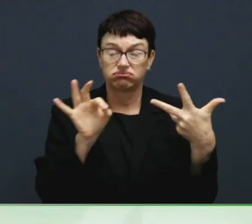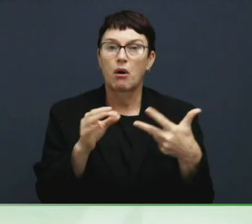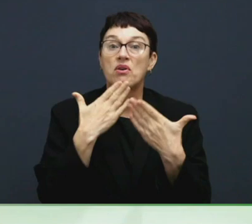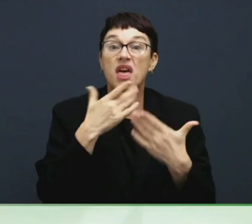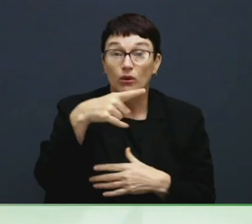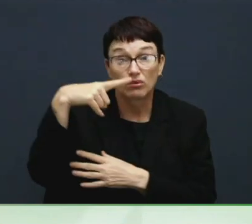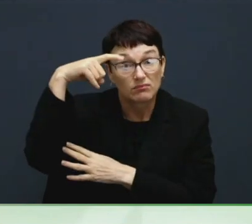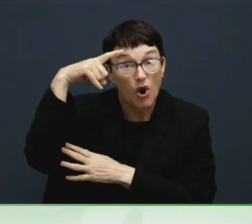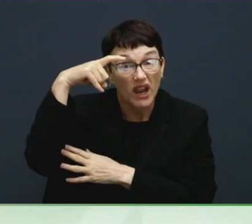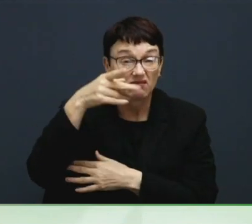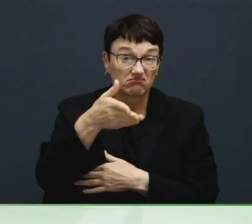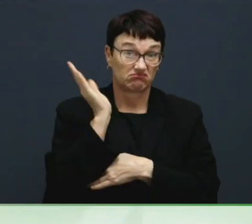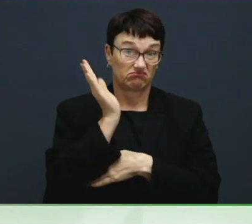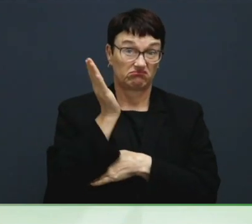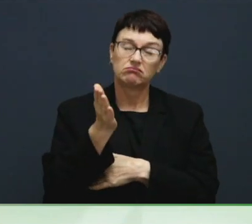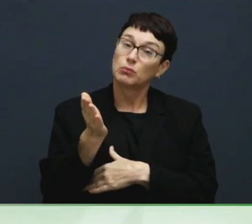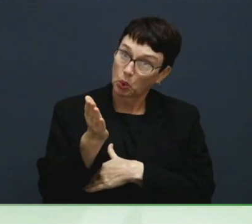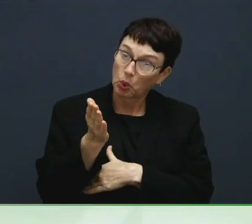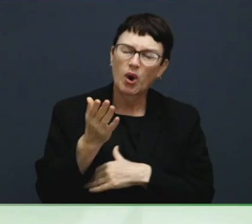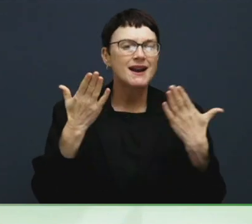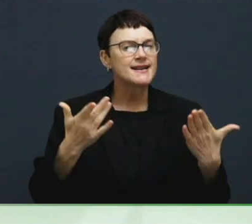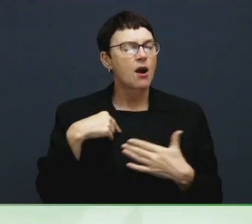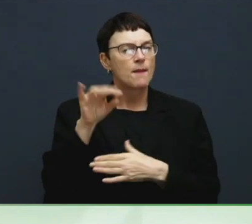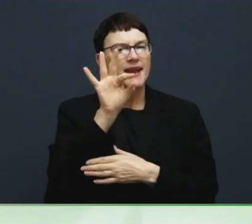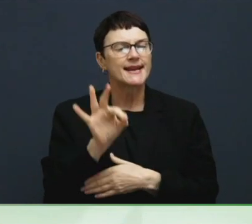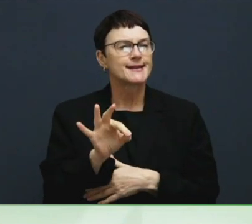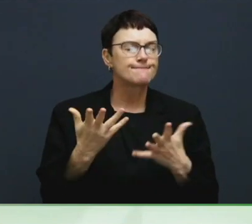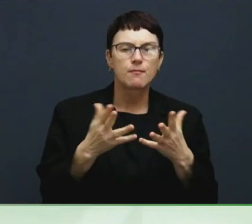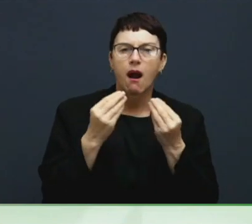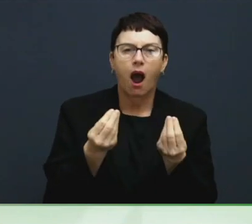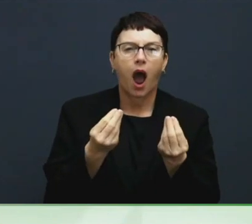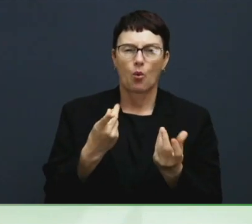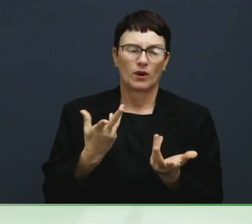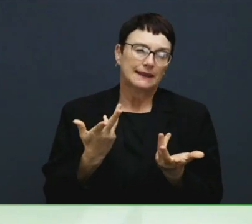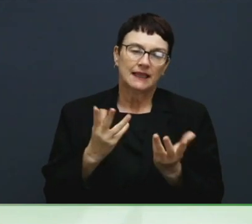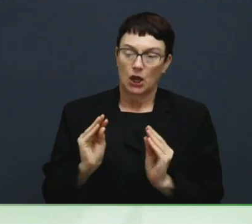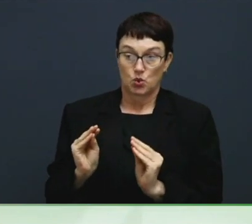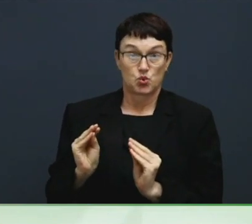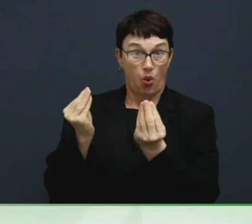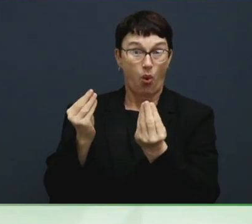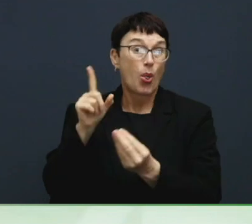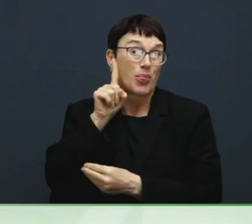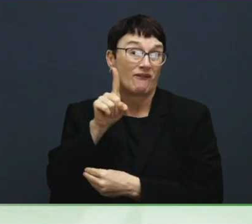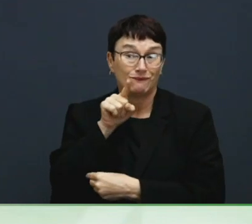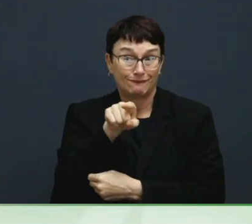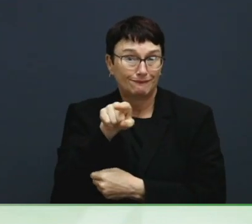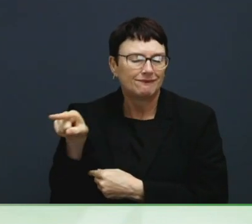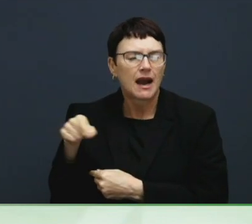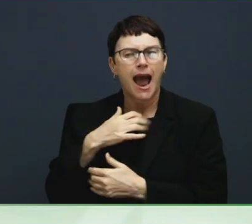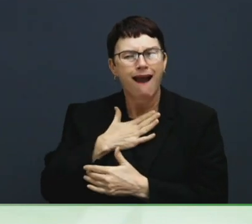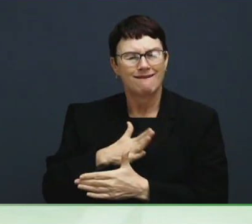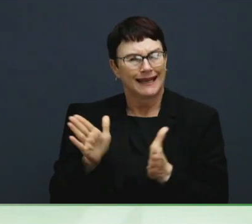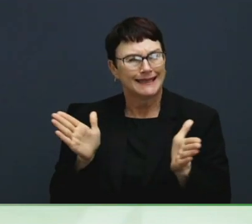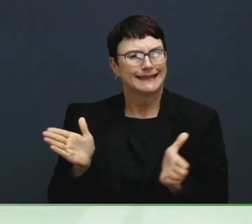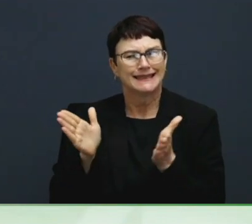my question is how to encourage young people, deaf people, to pursue and continue